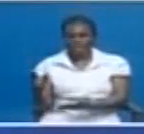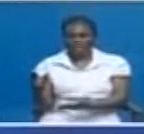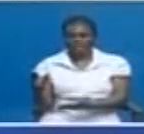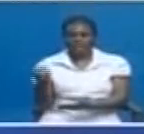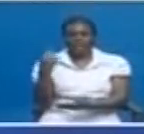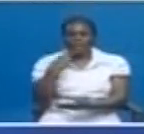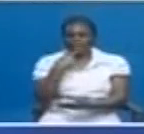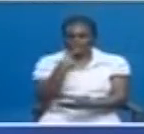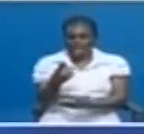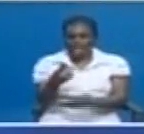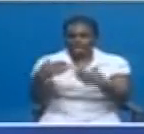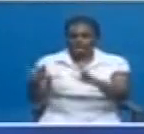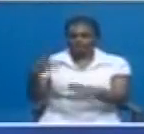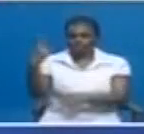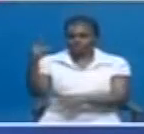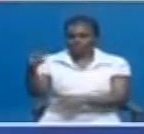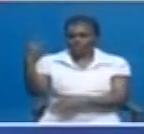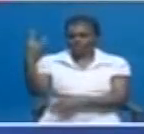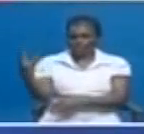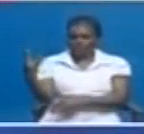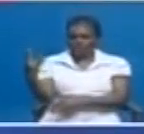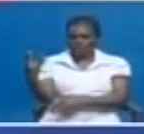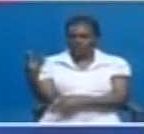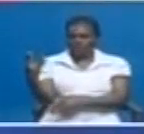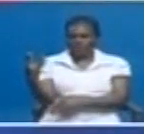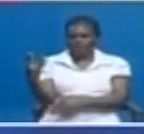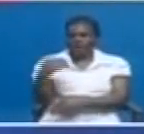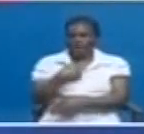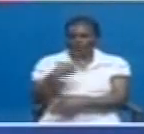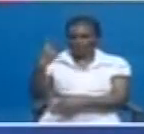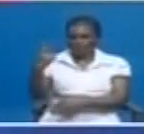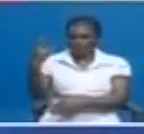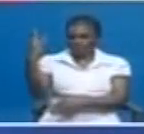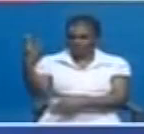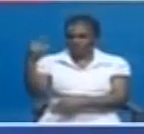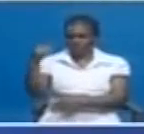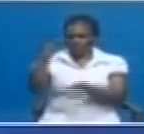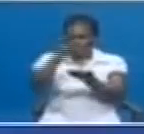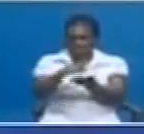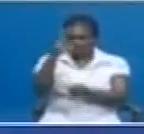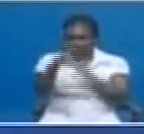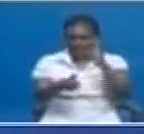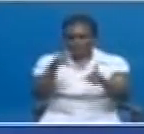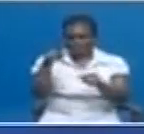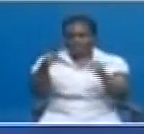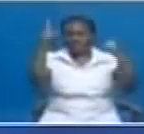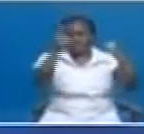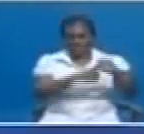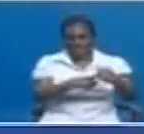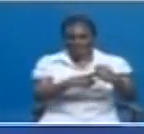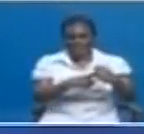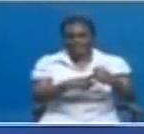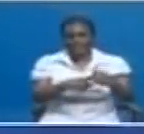for instance, lost 2.4% market share to stand at 20.2%, down from 22.6% in the previous